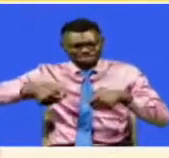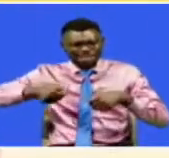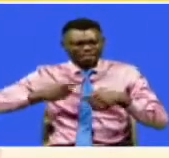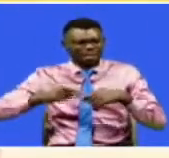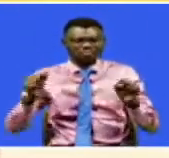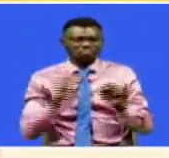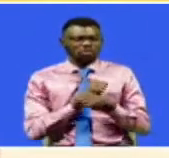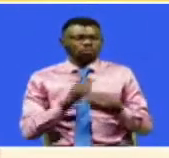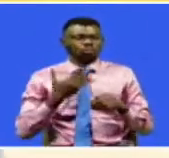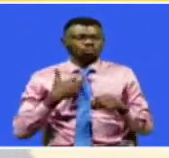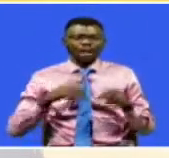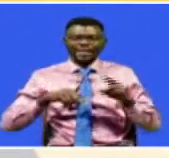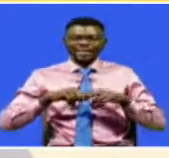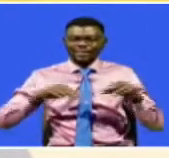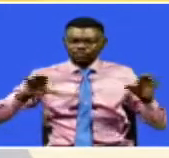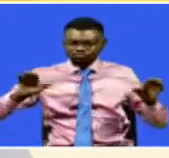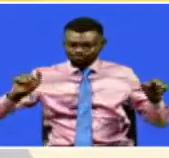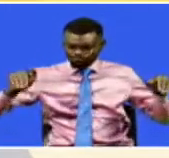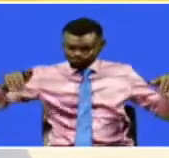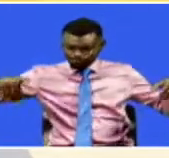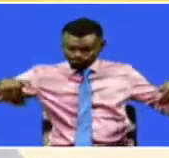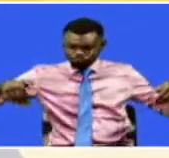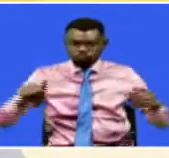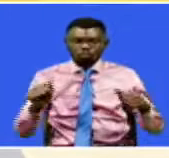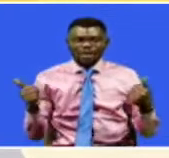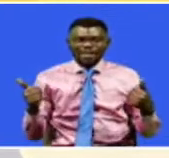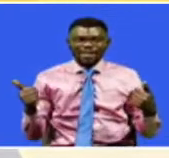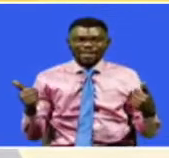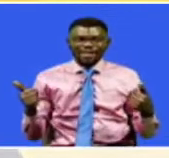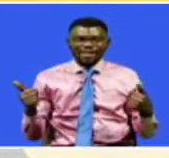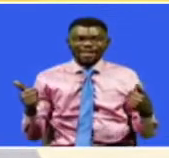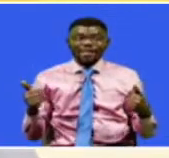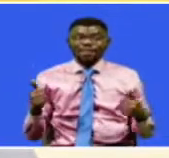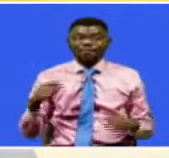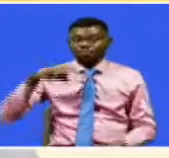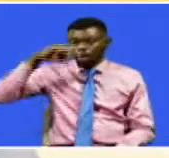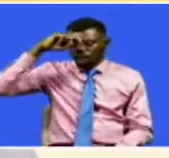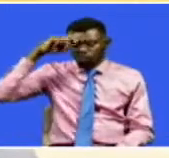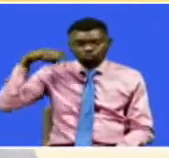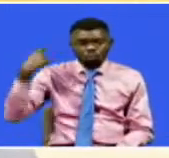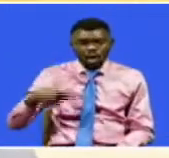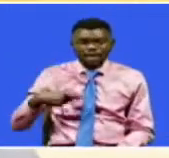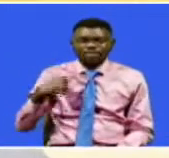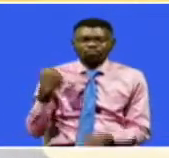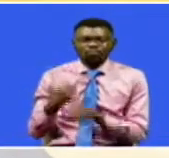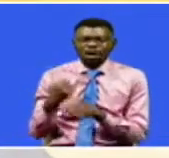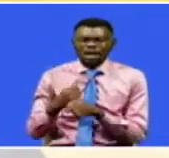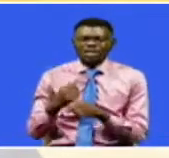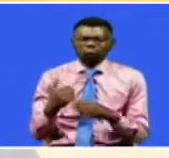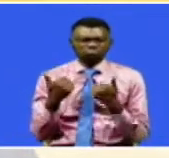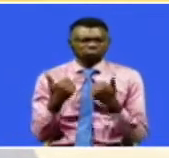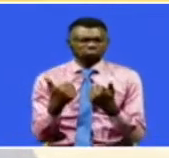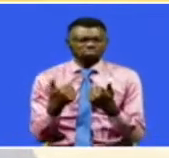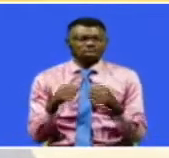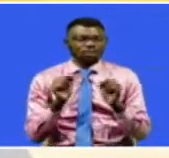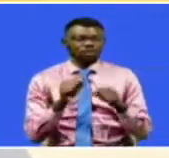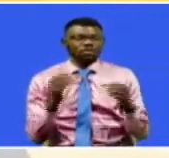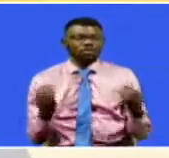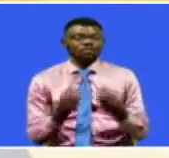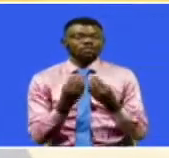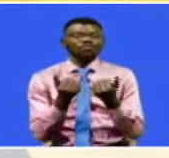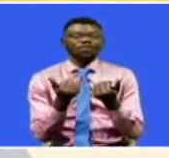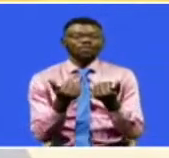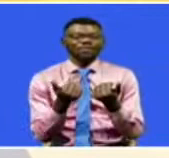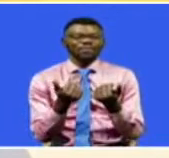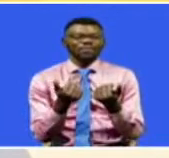just basic equipment given to the jua kali sector, and we can easily double the number of